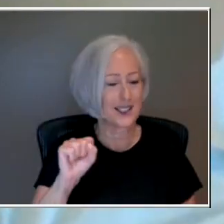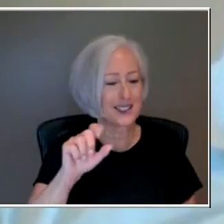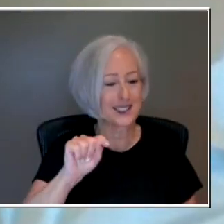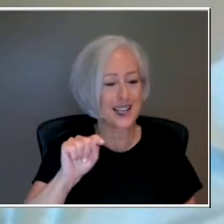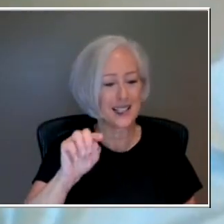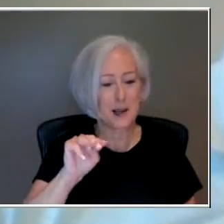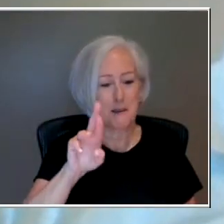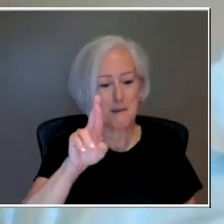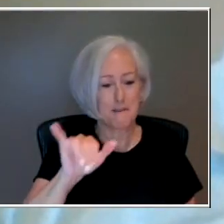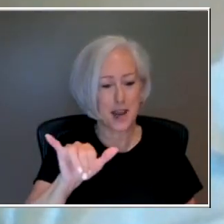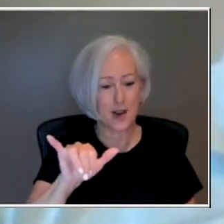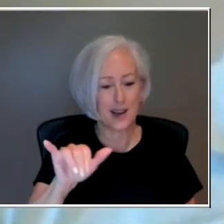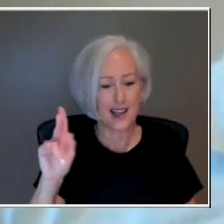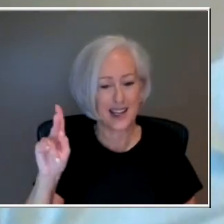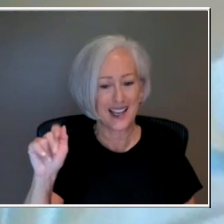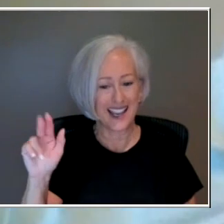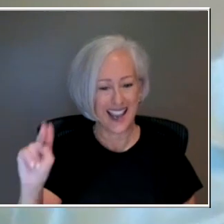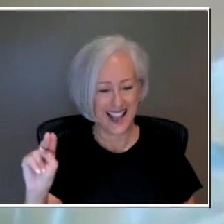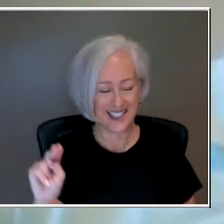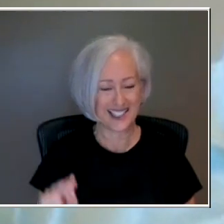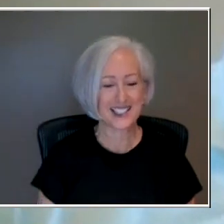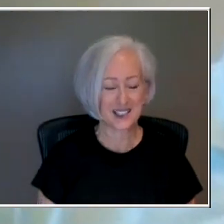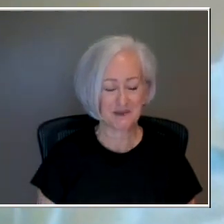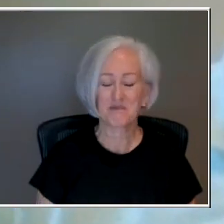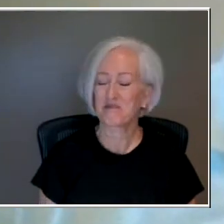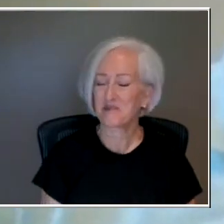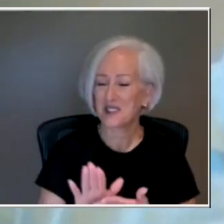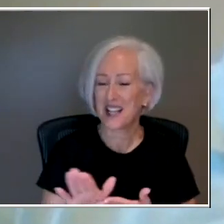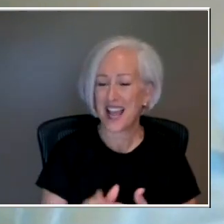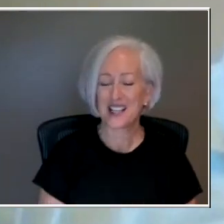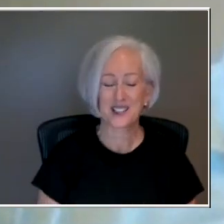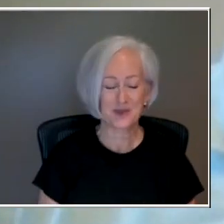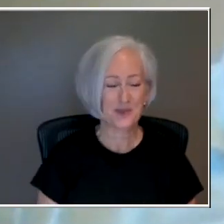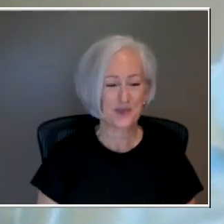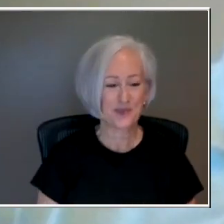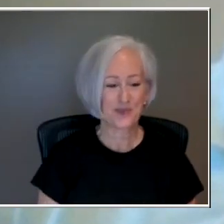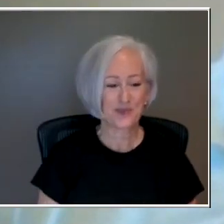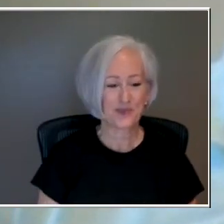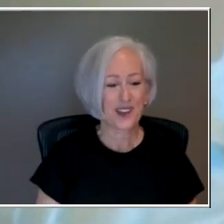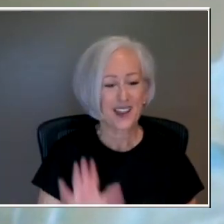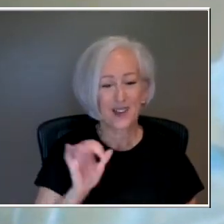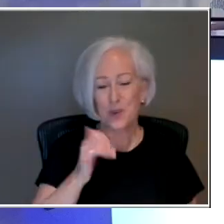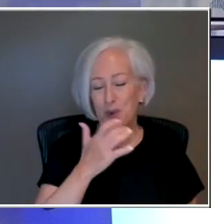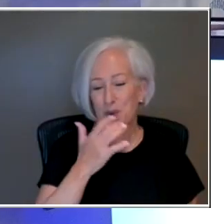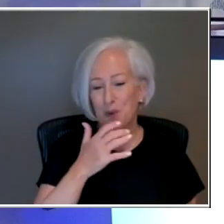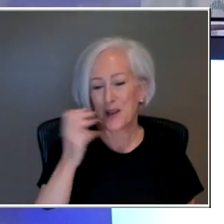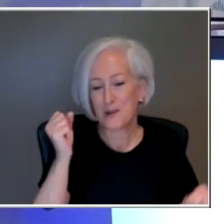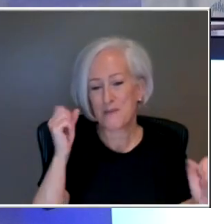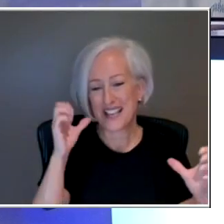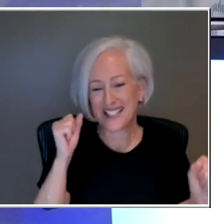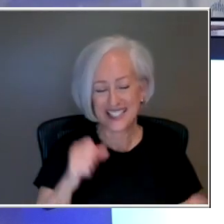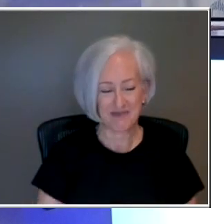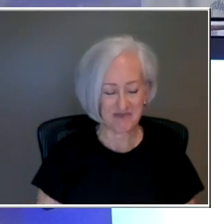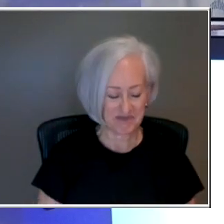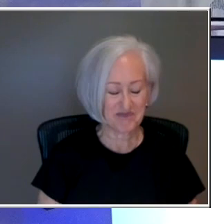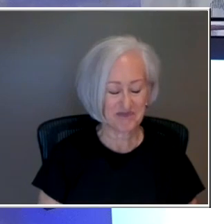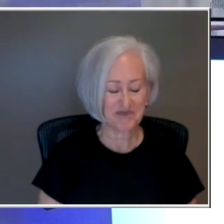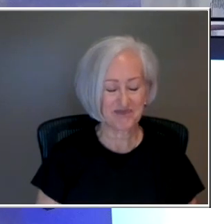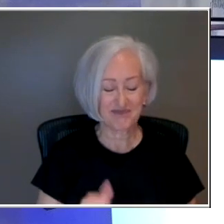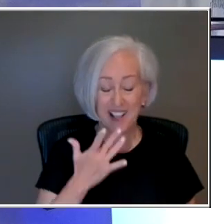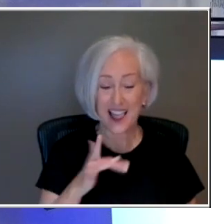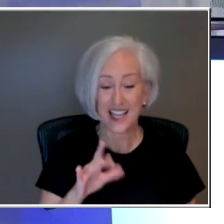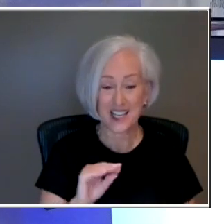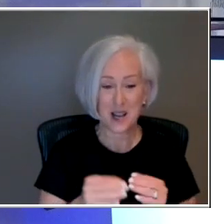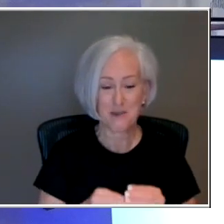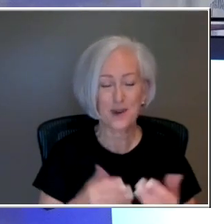Kansas. St. Mary's Nice. High. Yeah. Well, that's amazing. It sure is your lucky number. We want to take just a